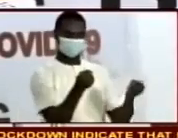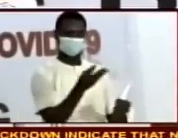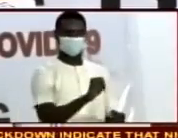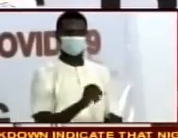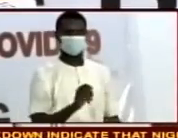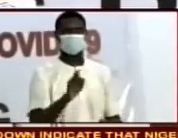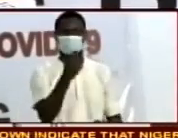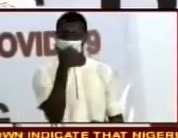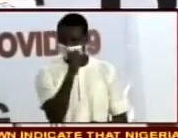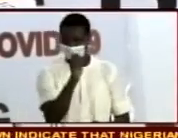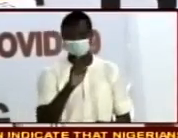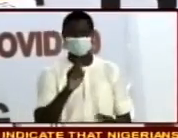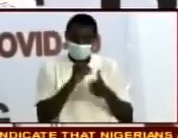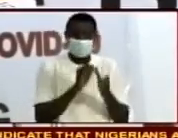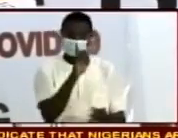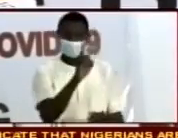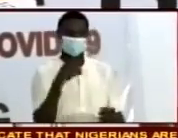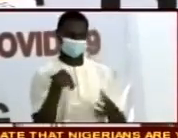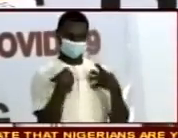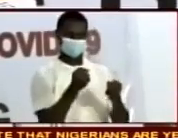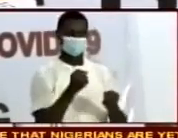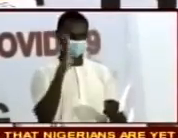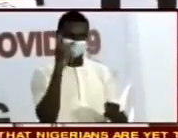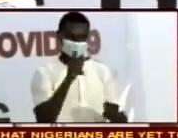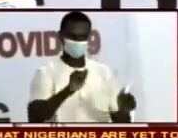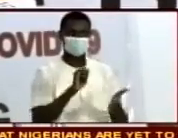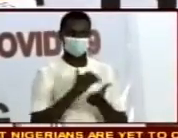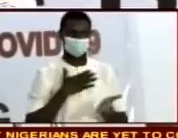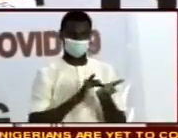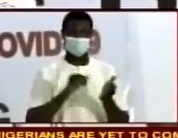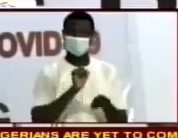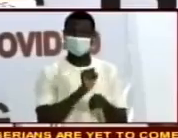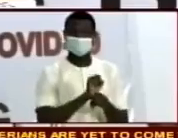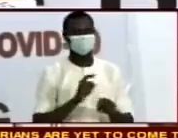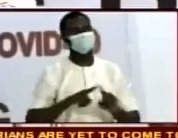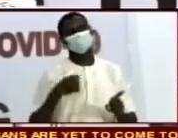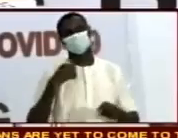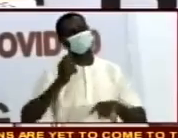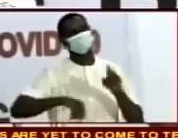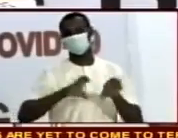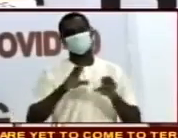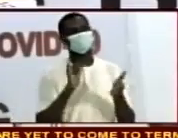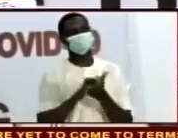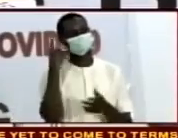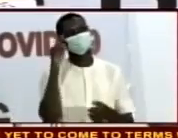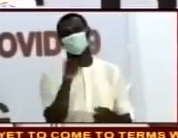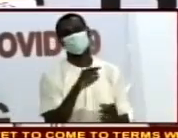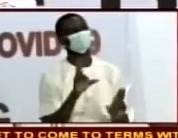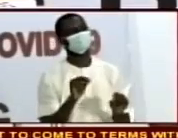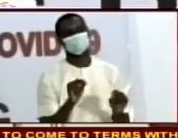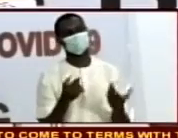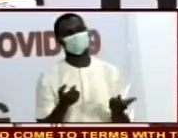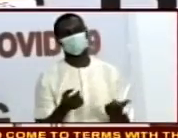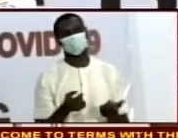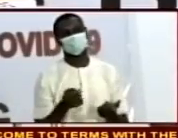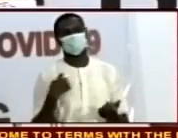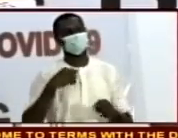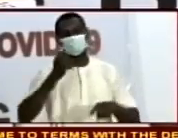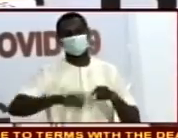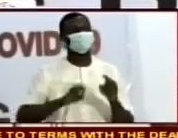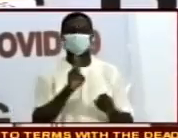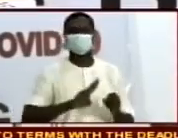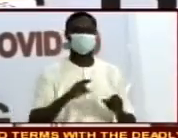or give me 1 so that I will cure him and you will see that it works. But we don't do it like that in medicine. We don't have human guinea pigs